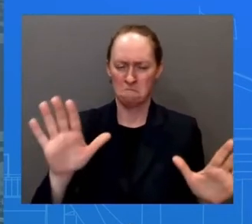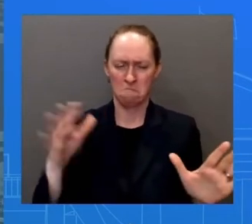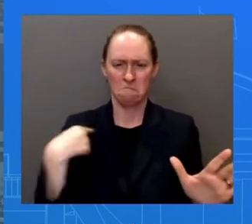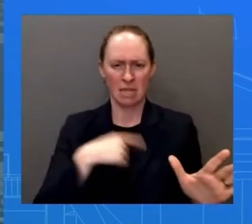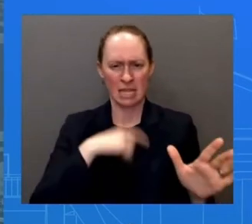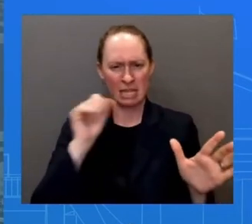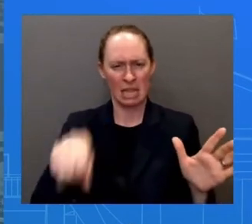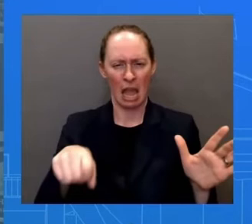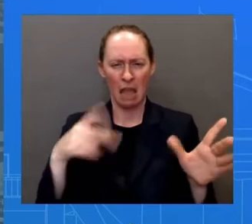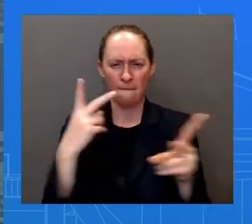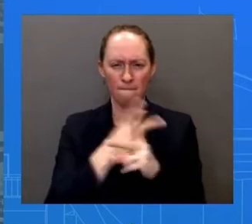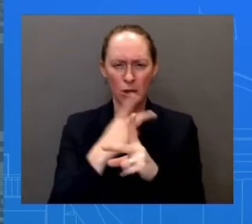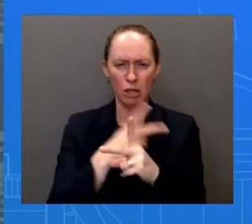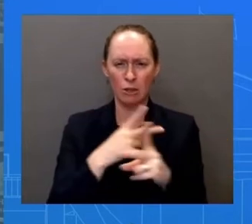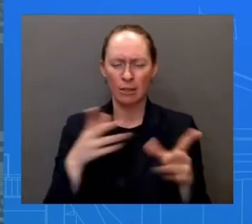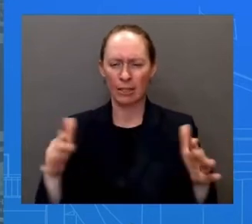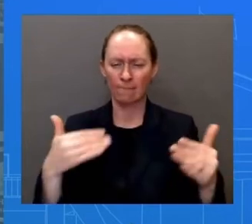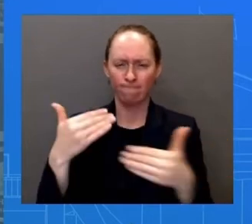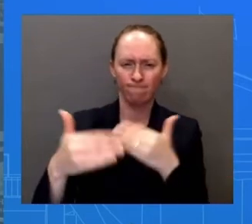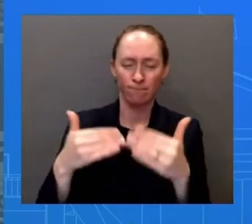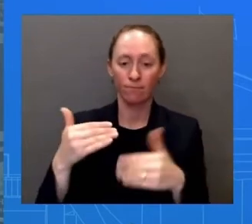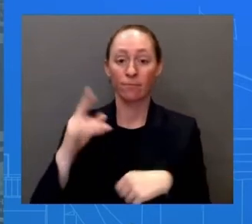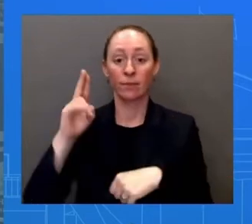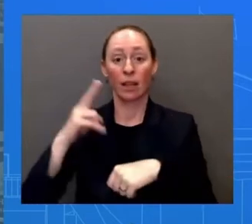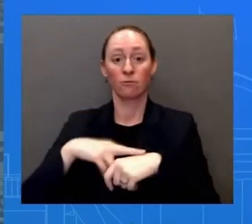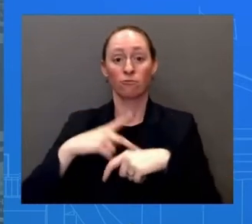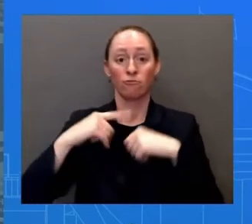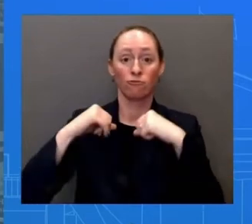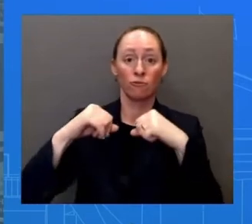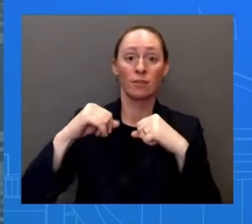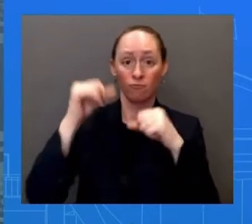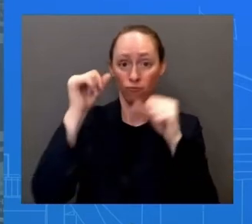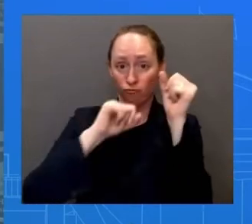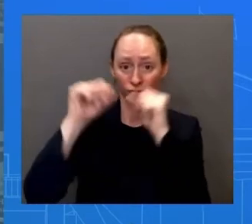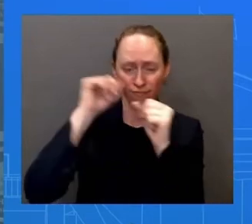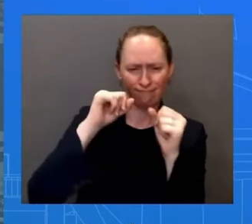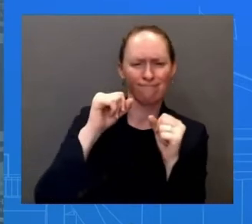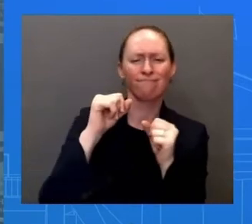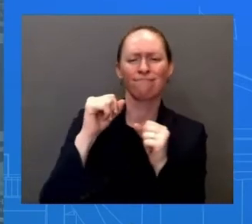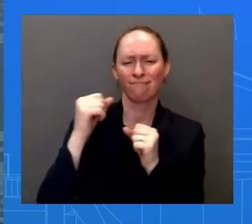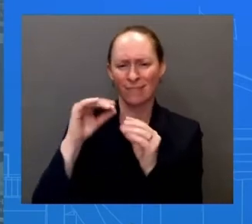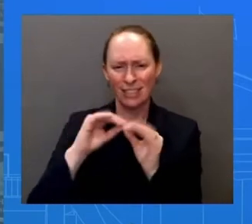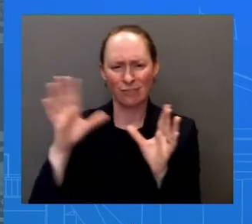Security Strategy, which I think lays it out perfectly clear how we look at this bilateral relationship, and